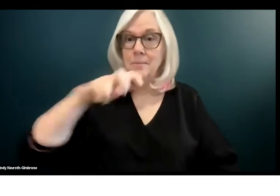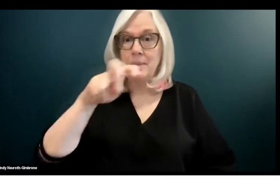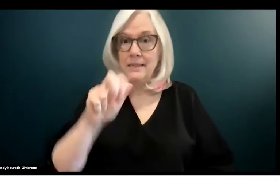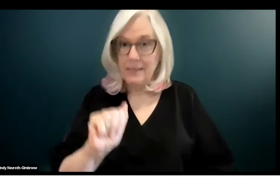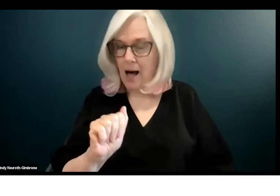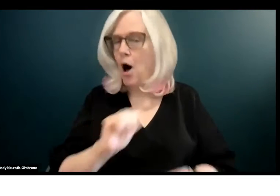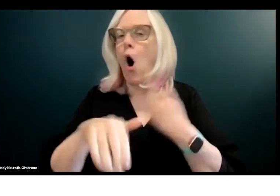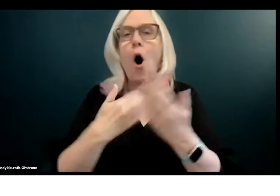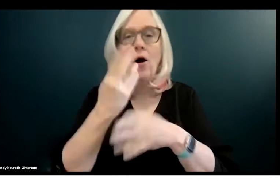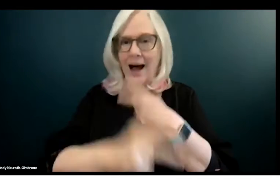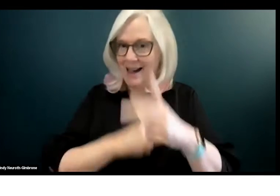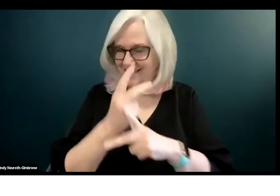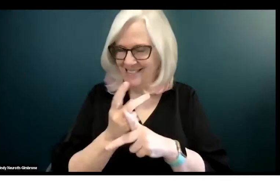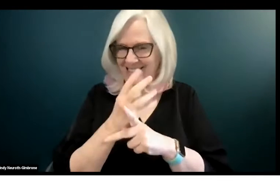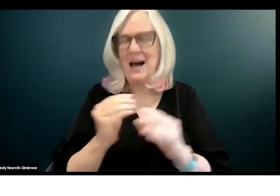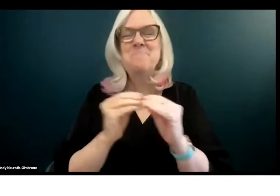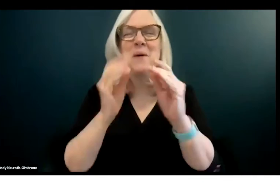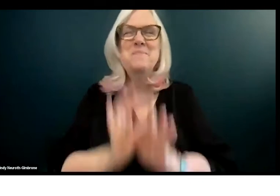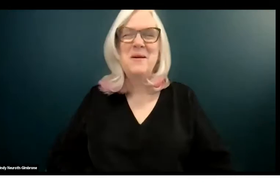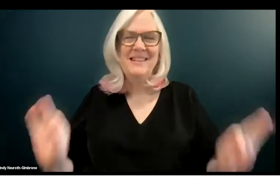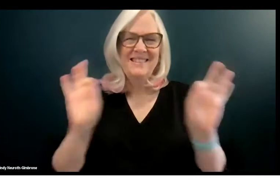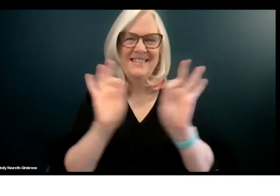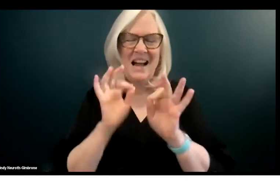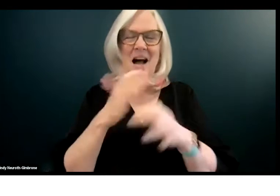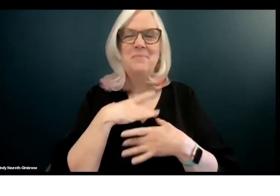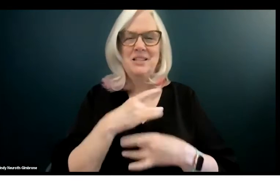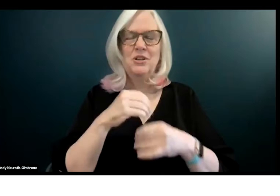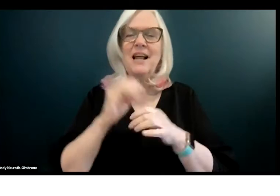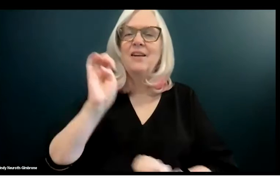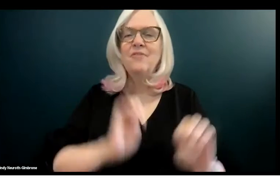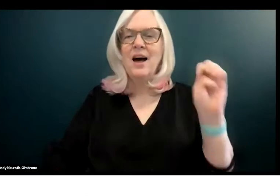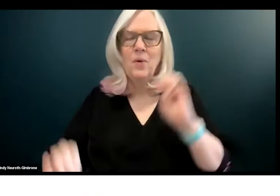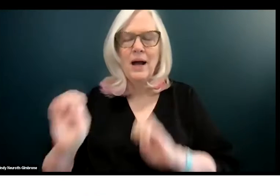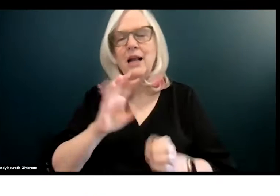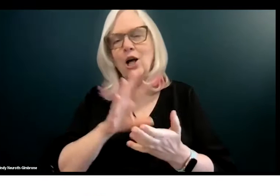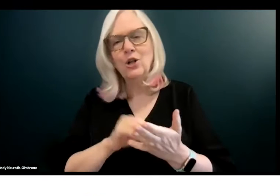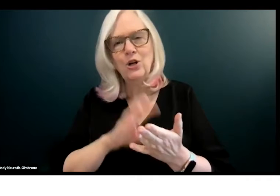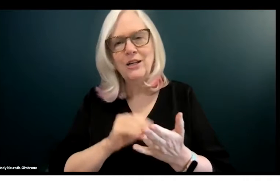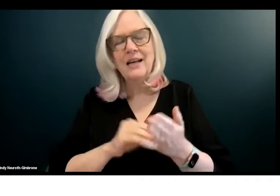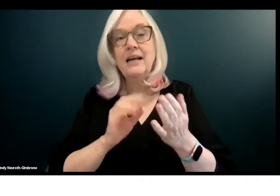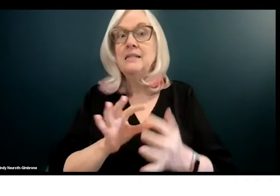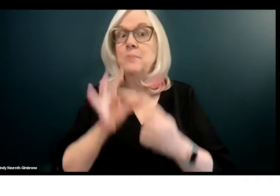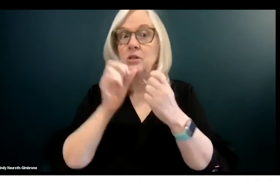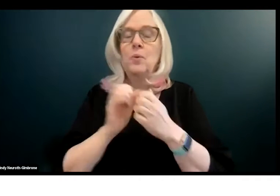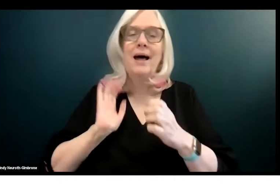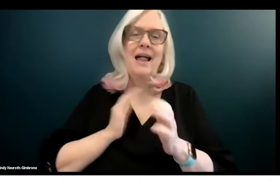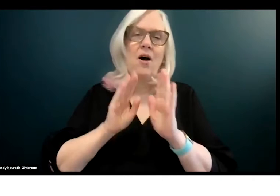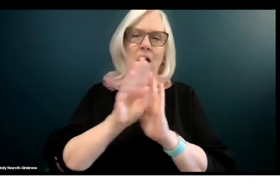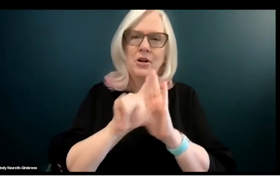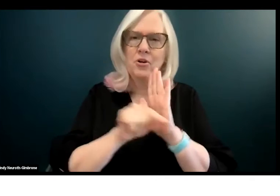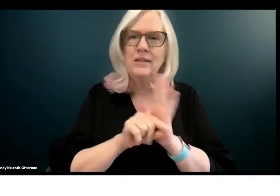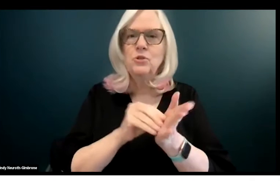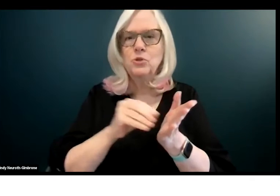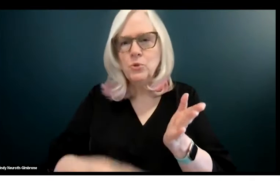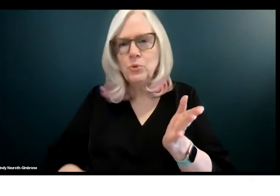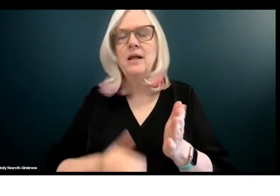varieties, but more importantly, I'm interested in evaluating learning, especially with our undergraduate students, and trying to deliver high